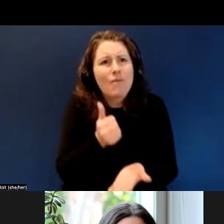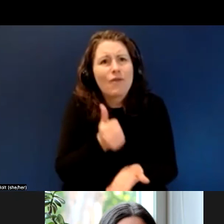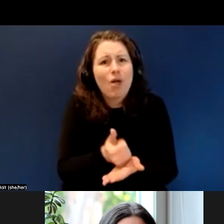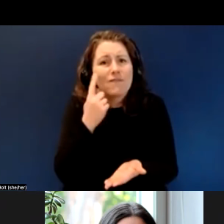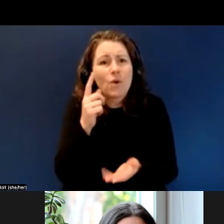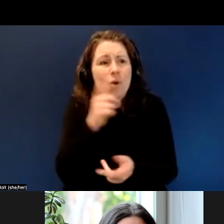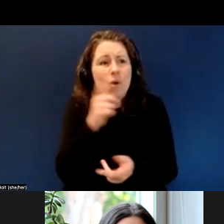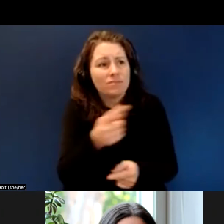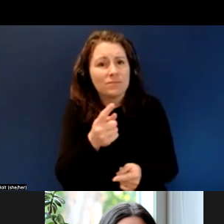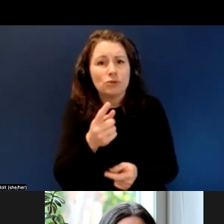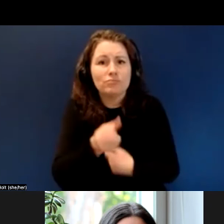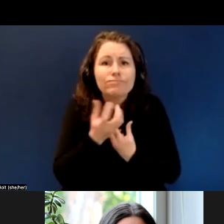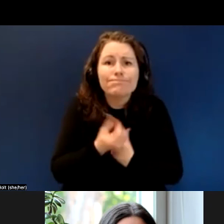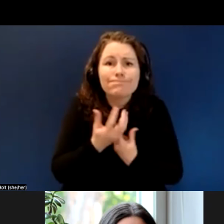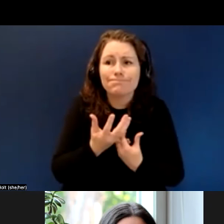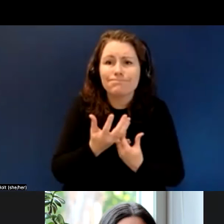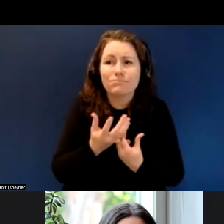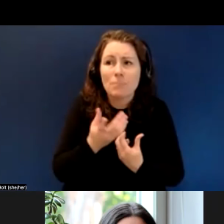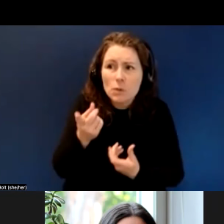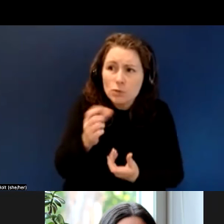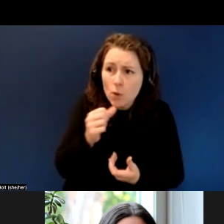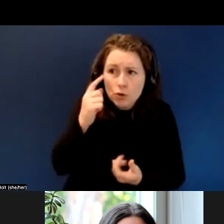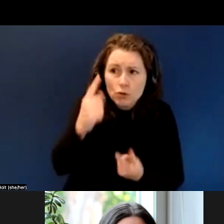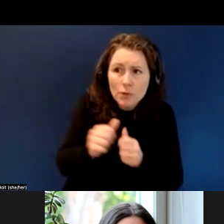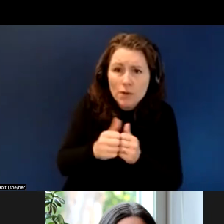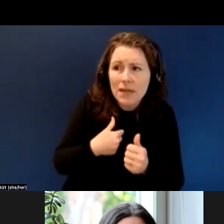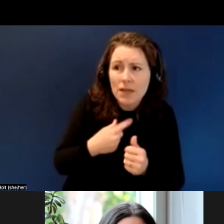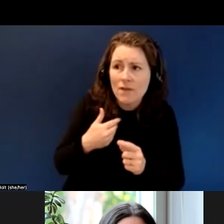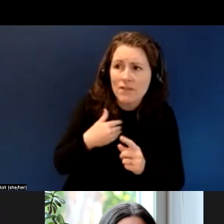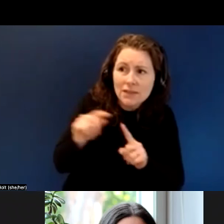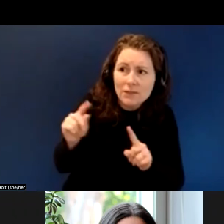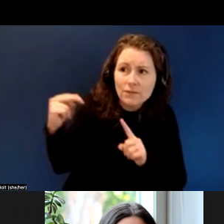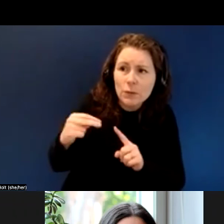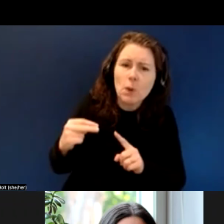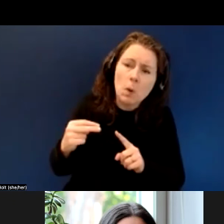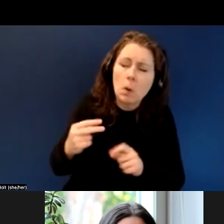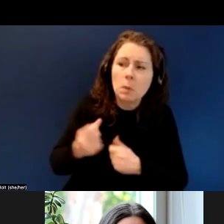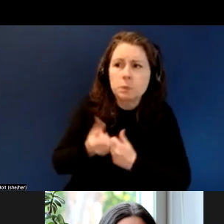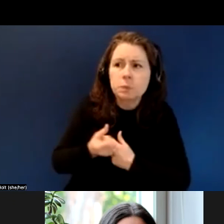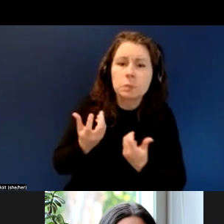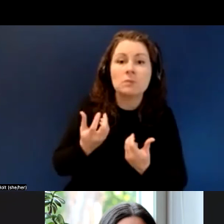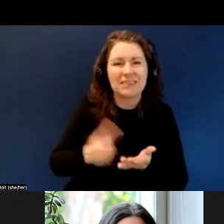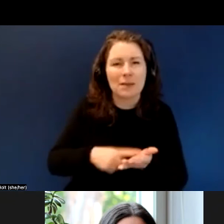they're thinking with somebody who may not agree with them or may have a different lens, because we easily can get caught up in our echo